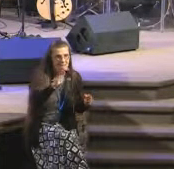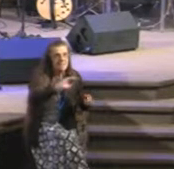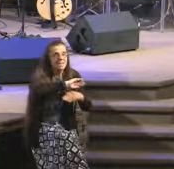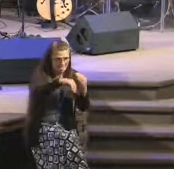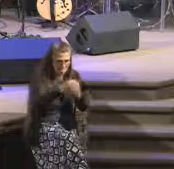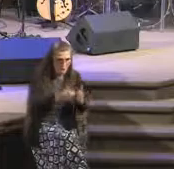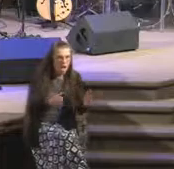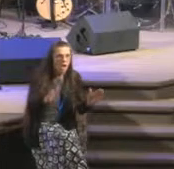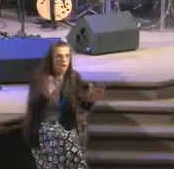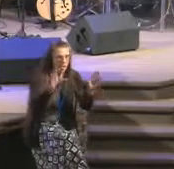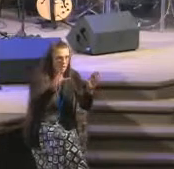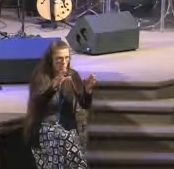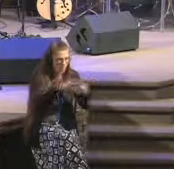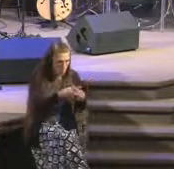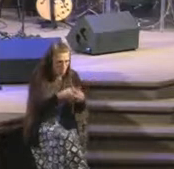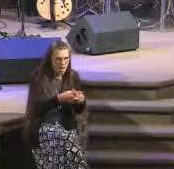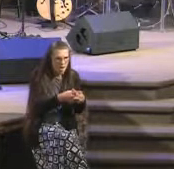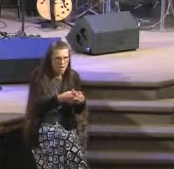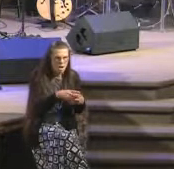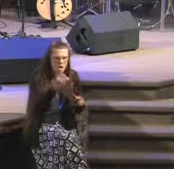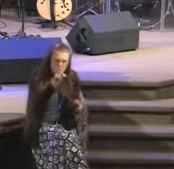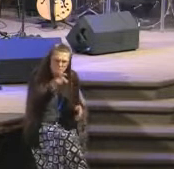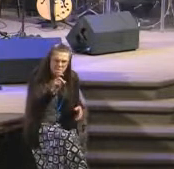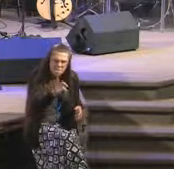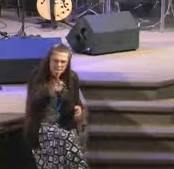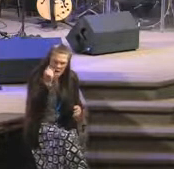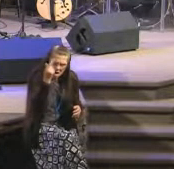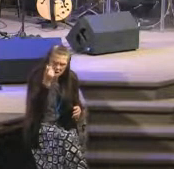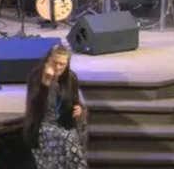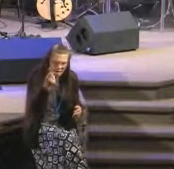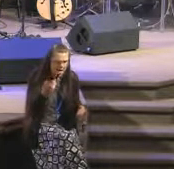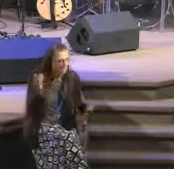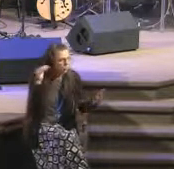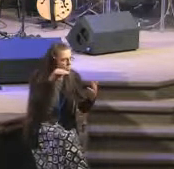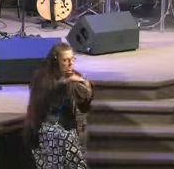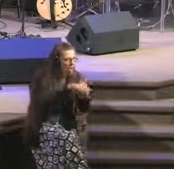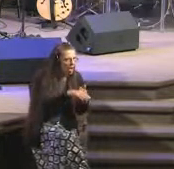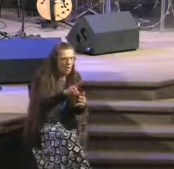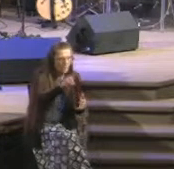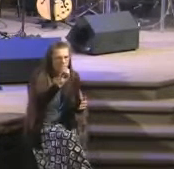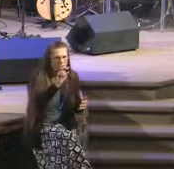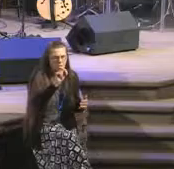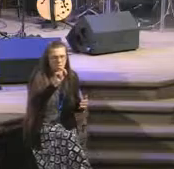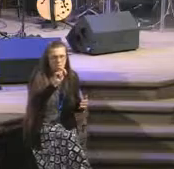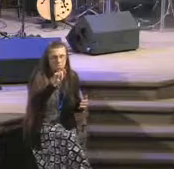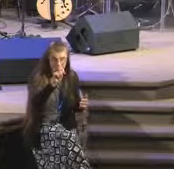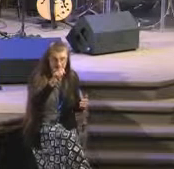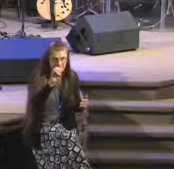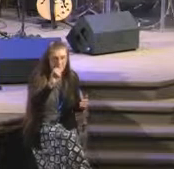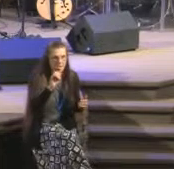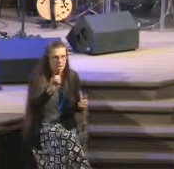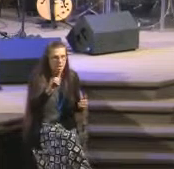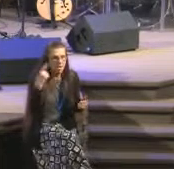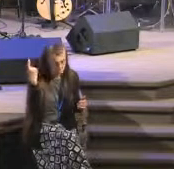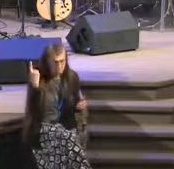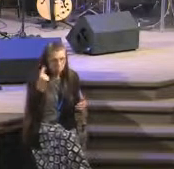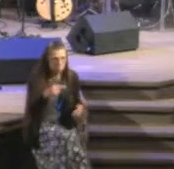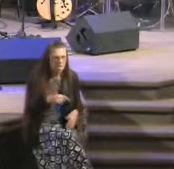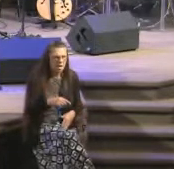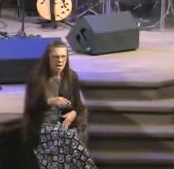God a democracy. You need to understand that. As we go and we vote, and please make sure you get a voter's guide